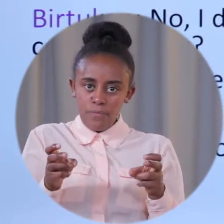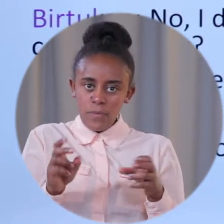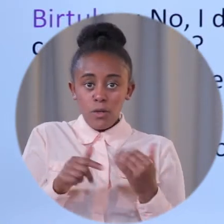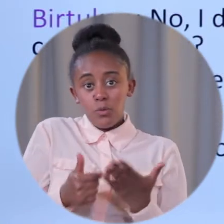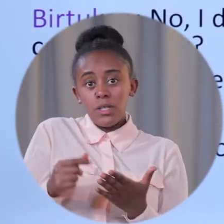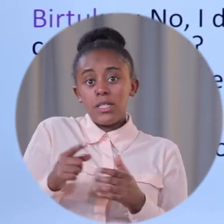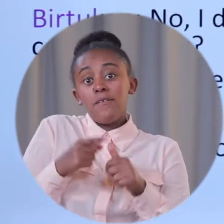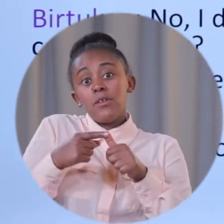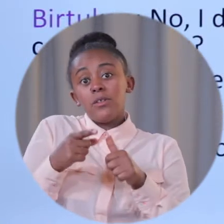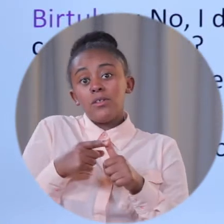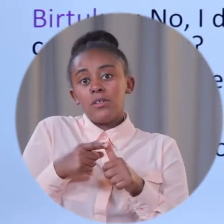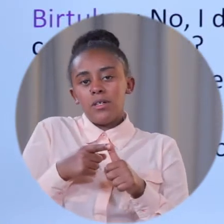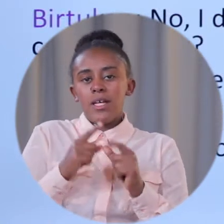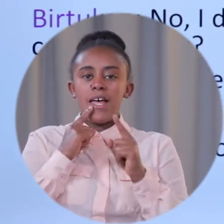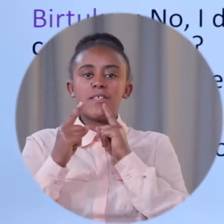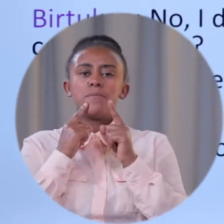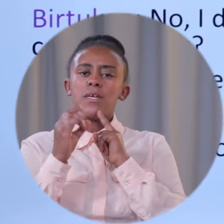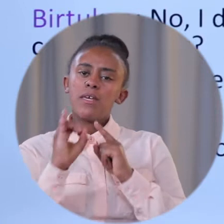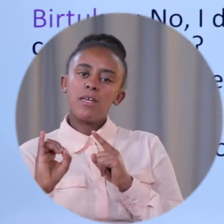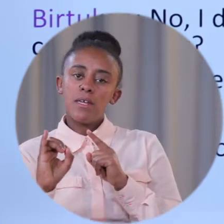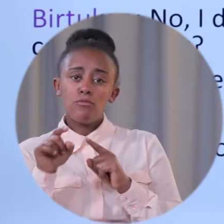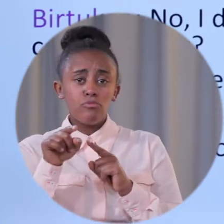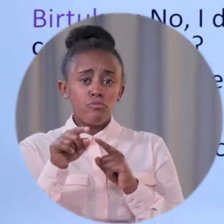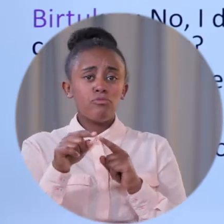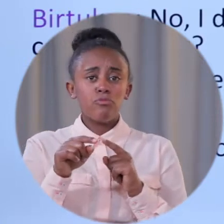So, the first one is speaking. Do you like ...